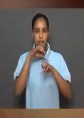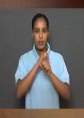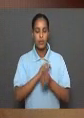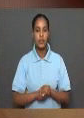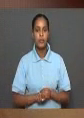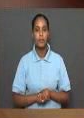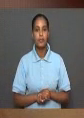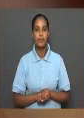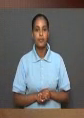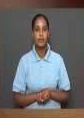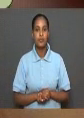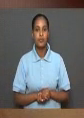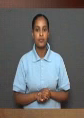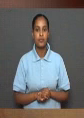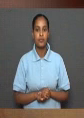Time's up.